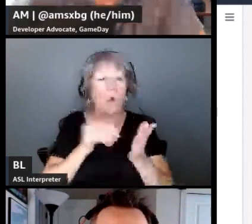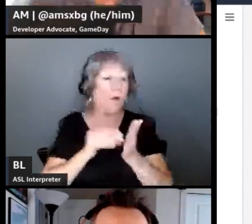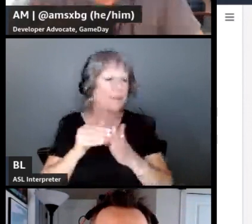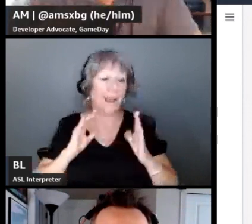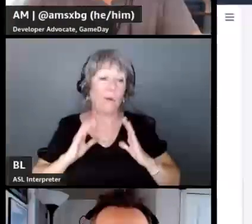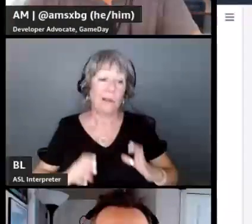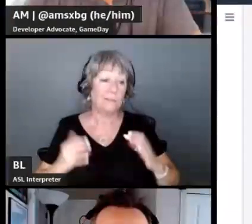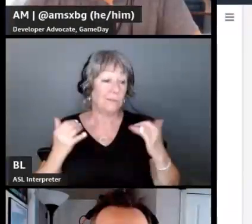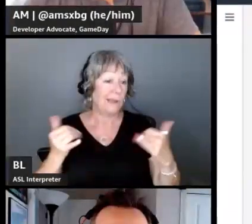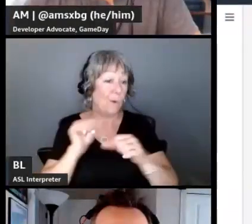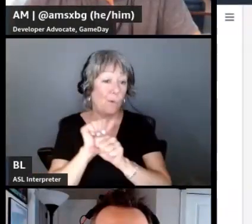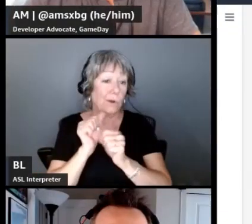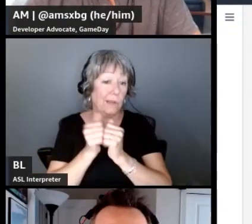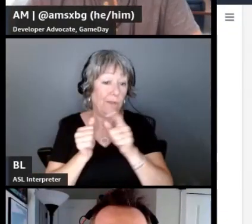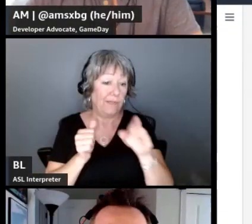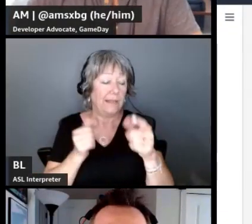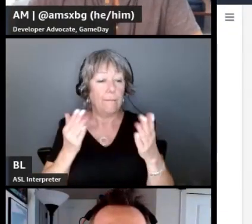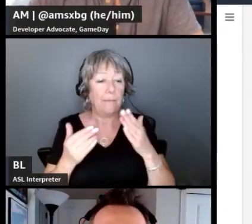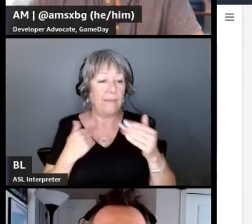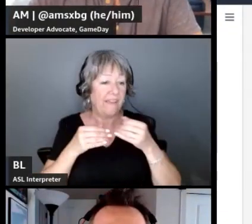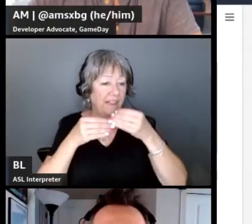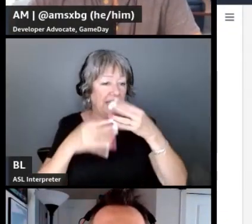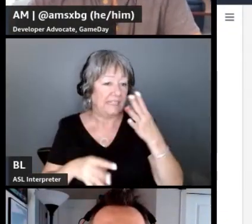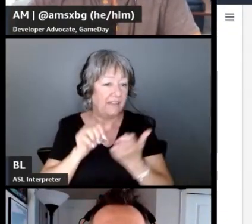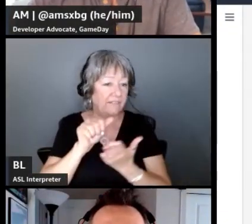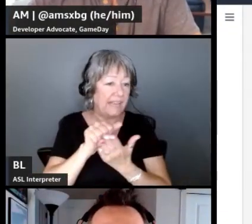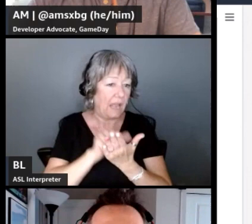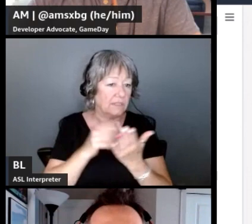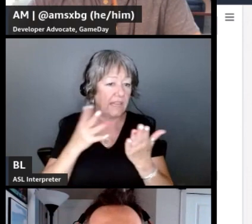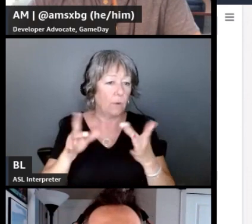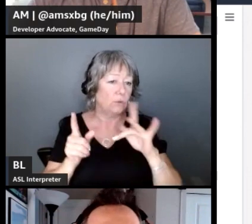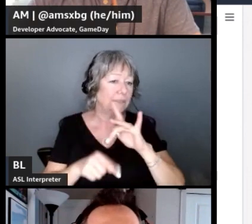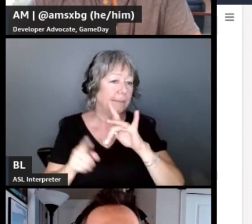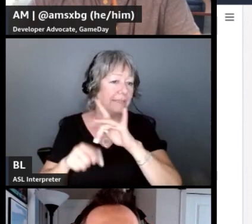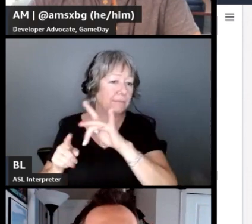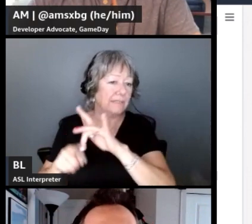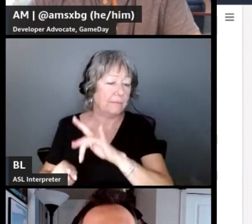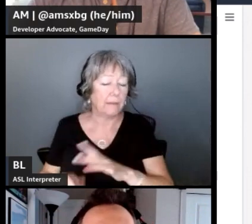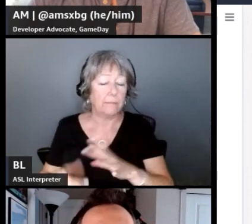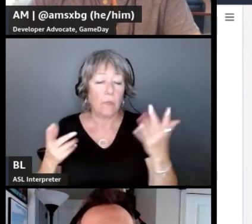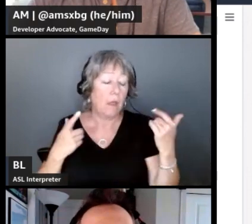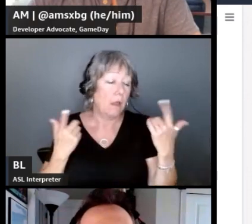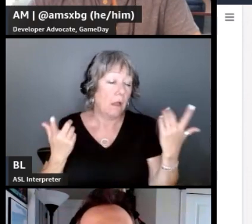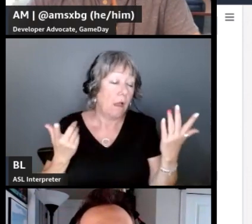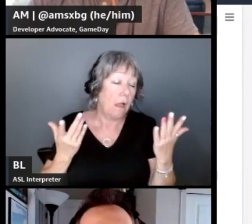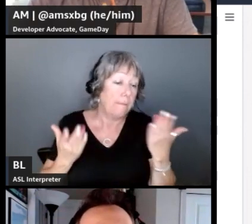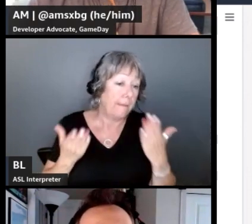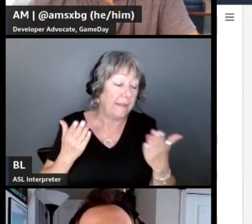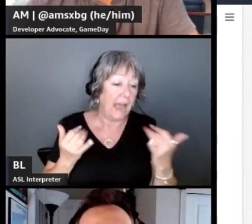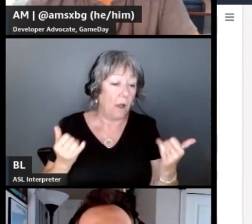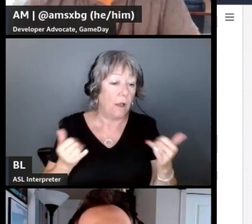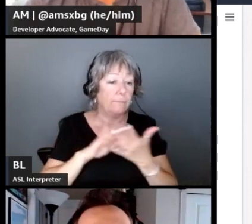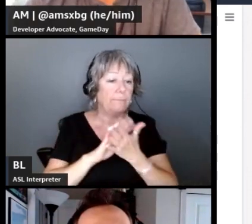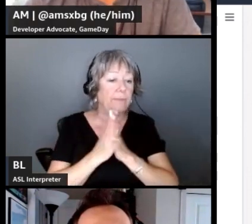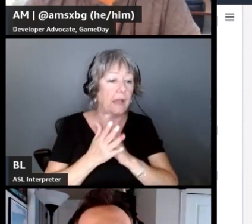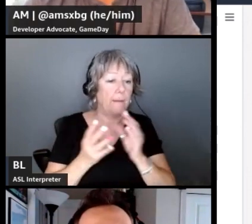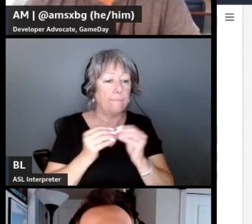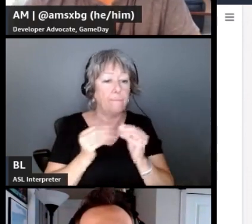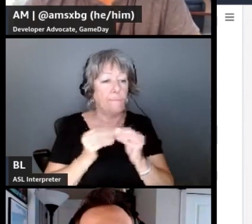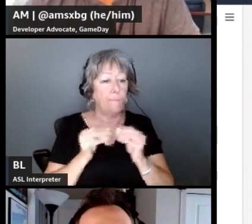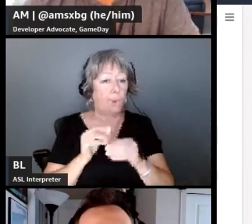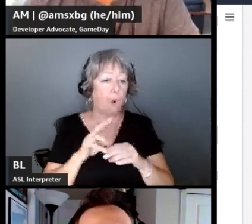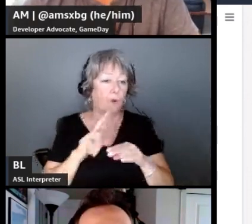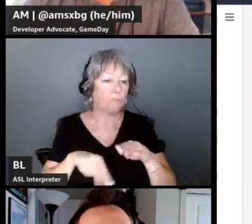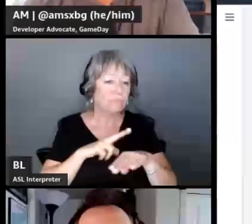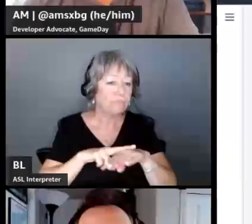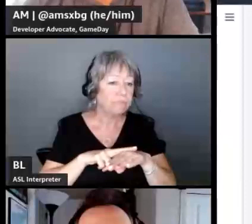with this is that they might have a list of accounts that they just want to skip, right? And again, now it has become a native functionality, but it's not just